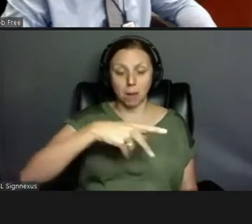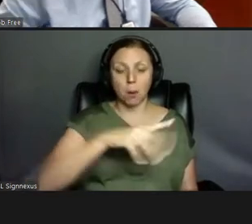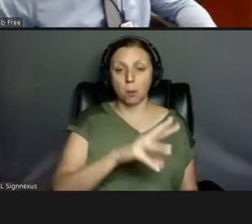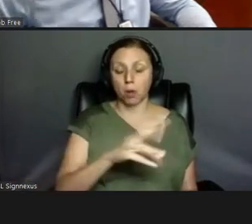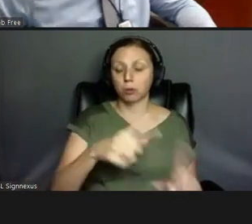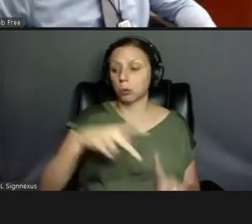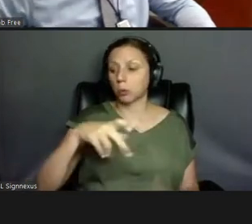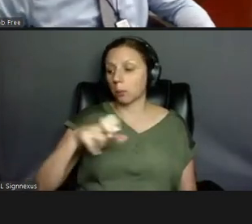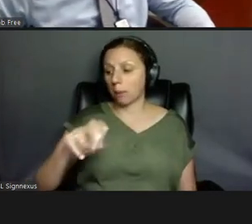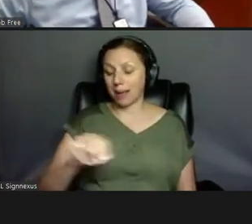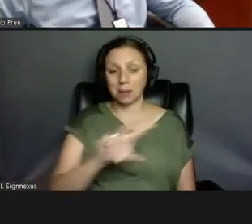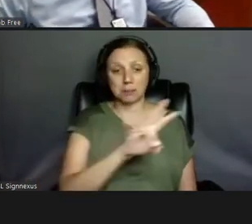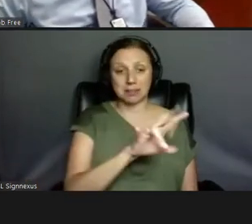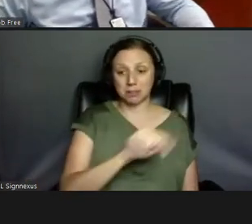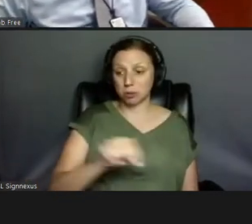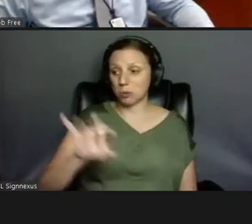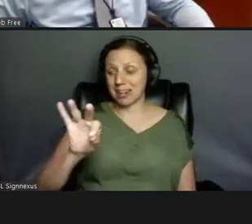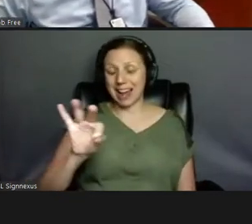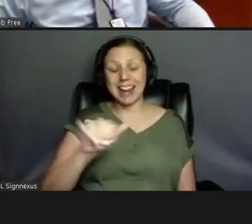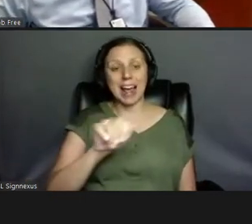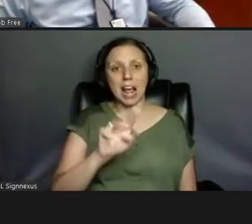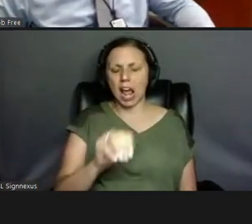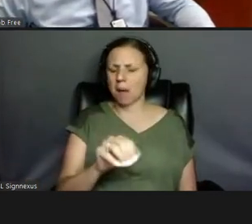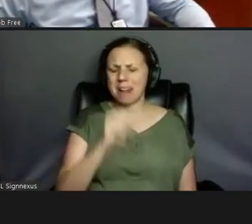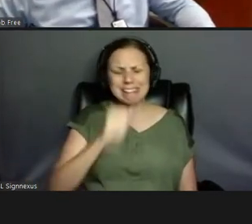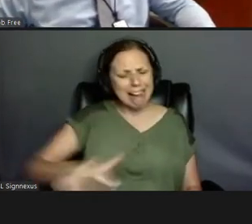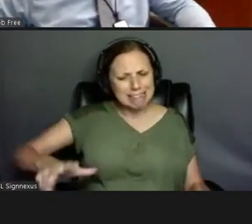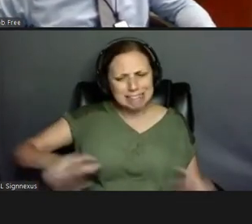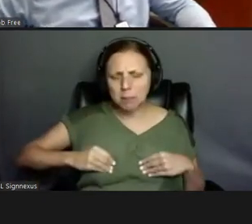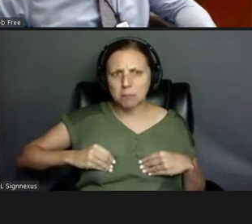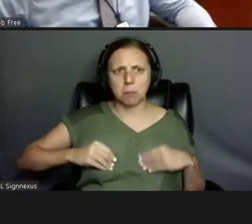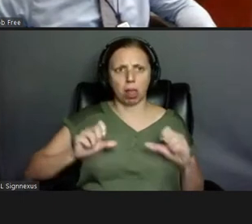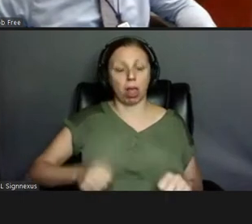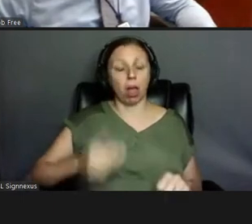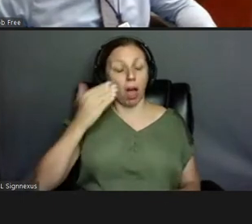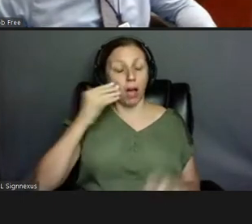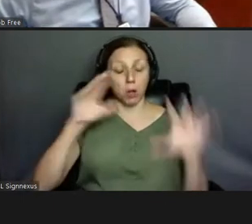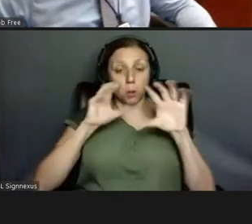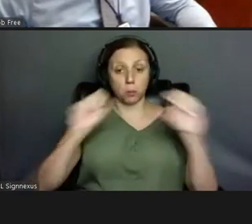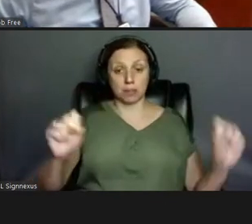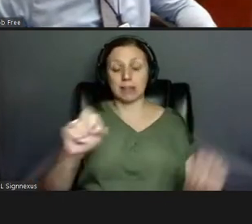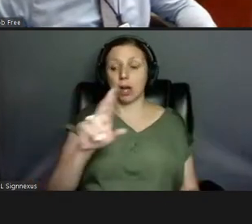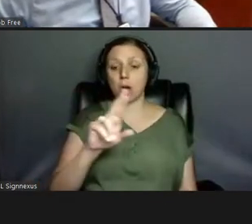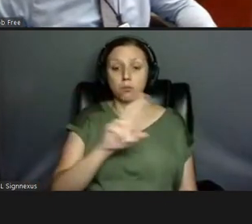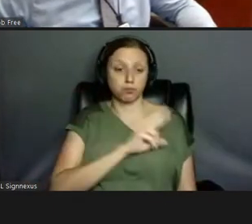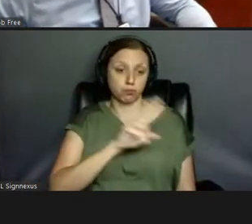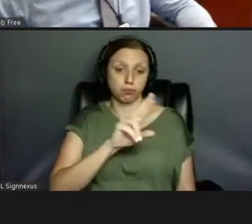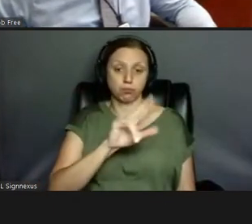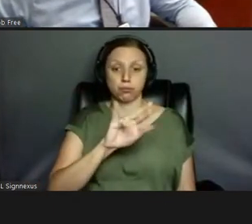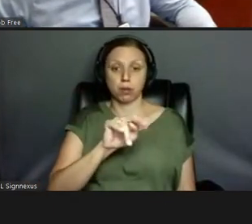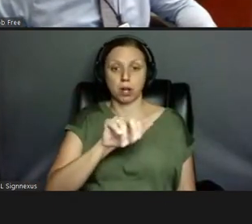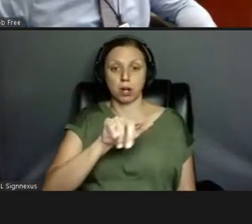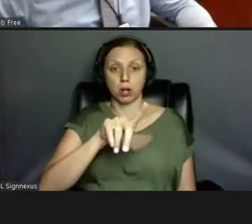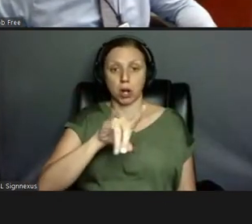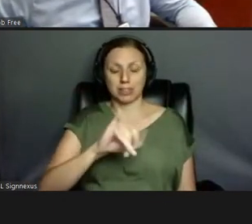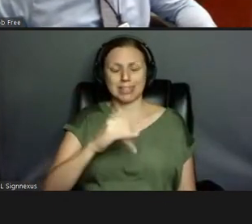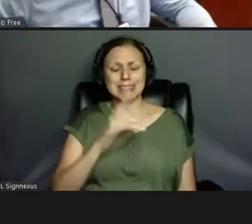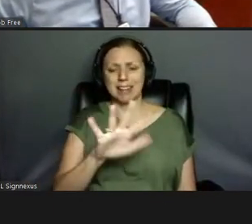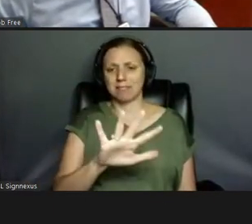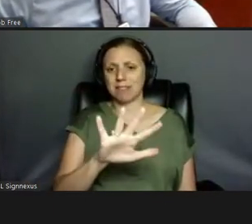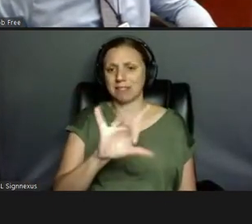between 7 and 9 a.m. That is completely unacceptable. I know President Rinaldi said there's a 58% increase in trains,